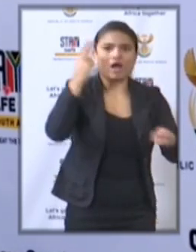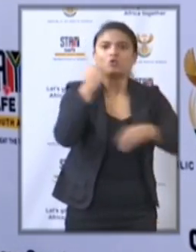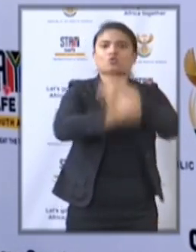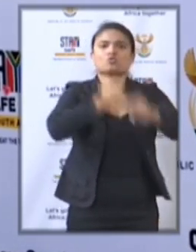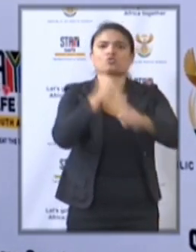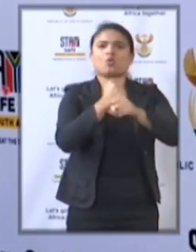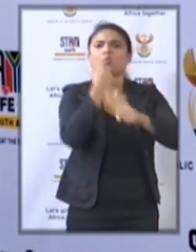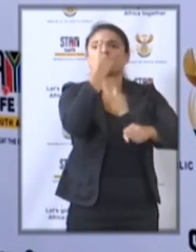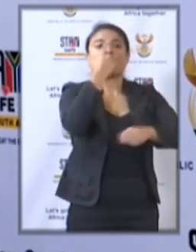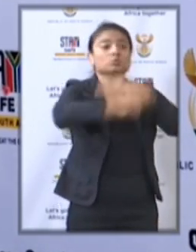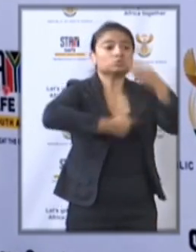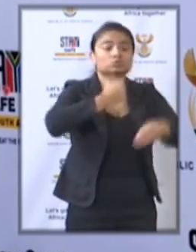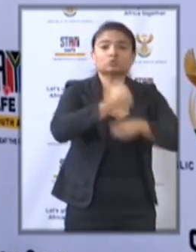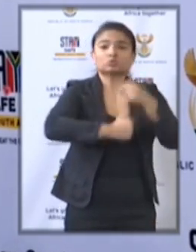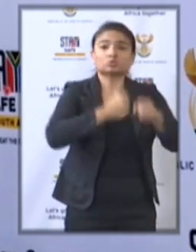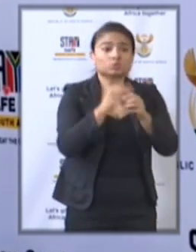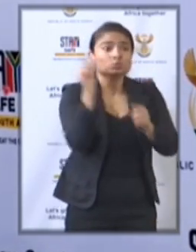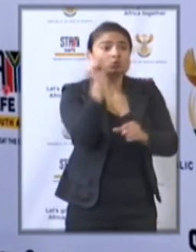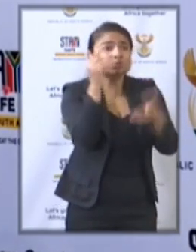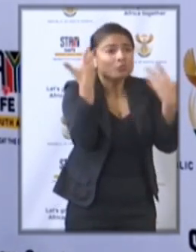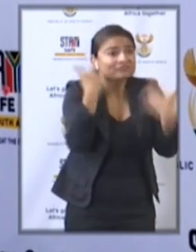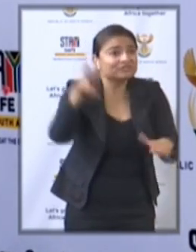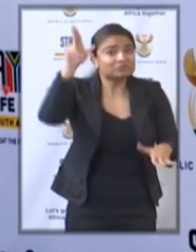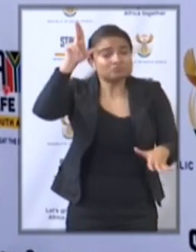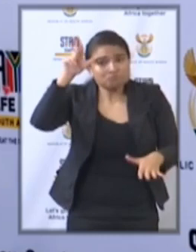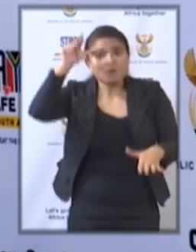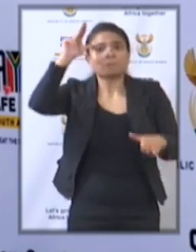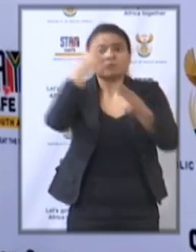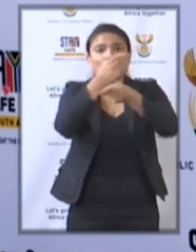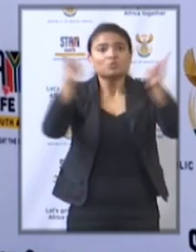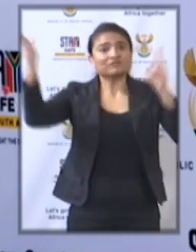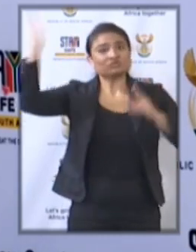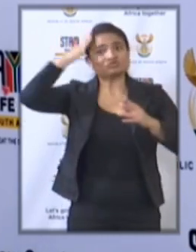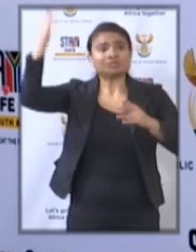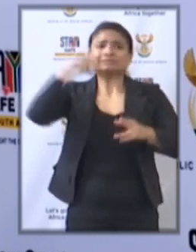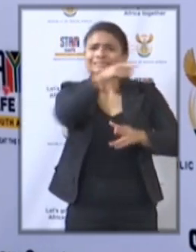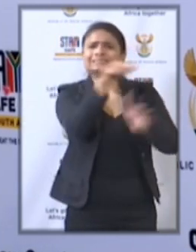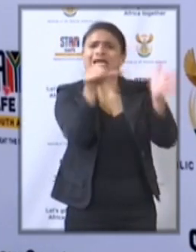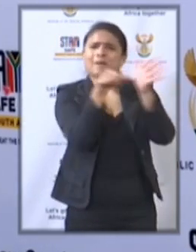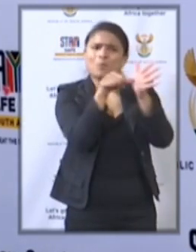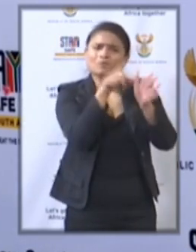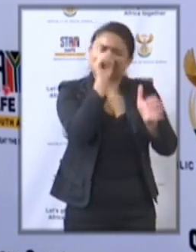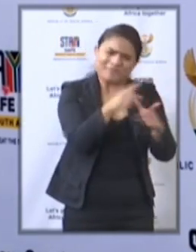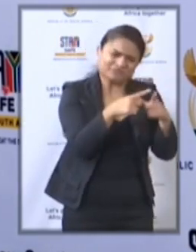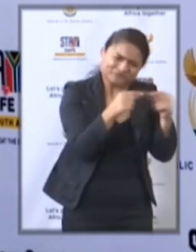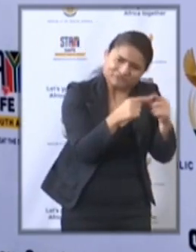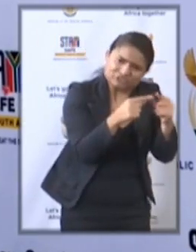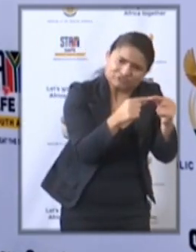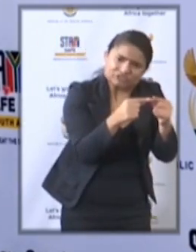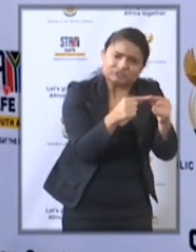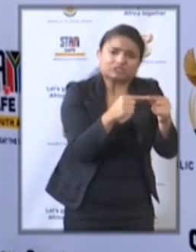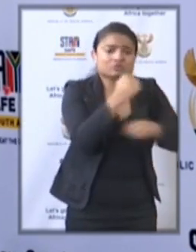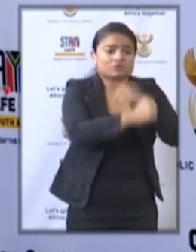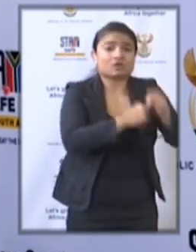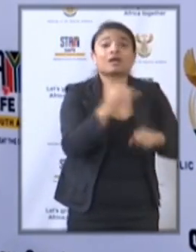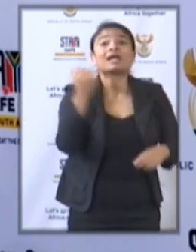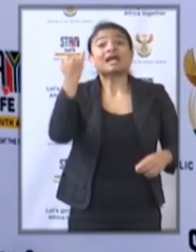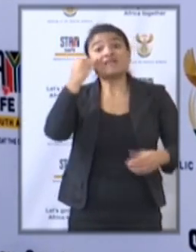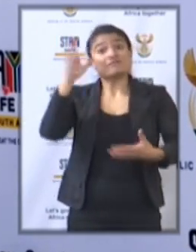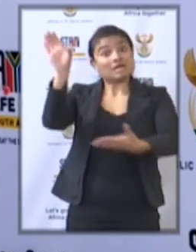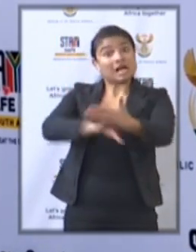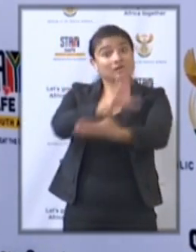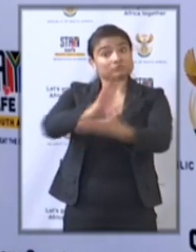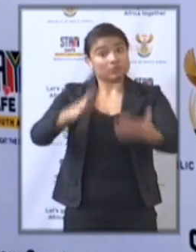to graduation, because we are trying all we can. So we haven't taken a decision to cancel the academic year, as of